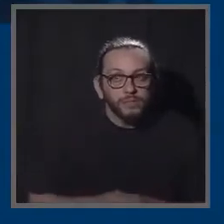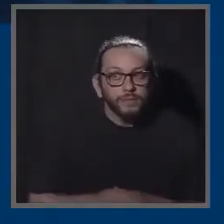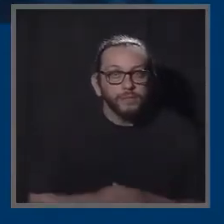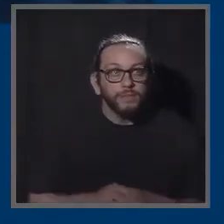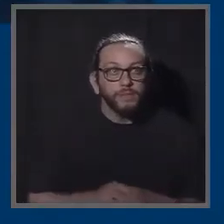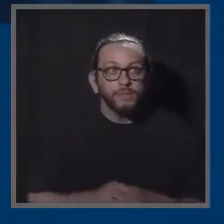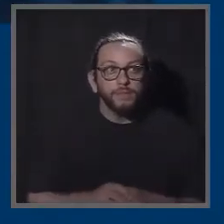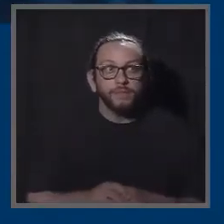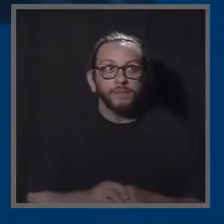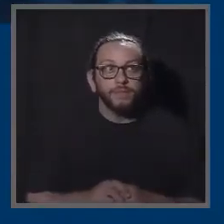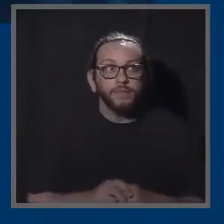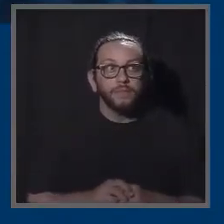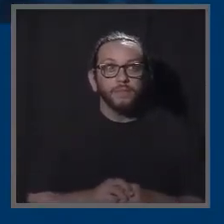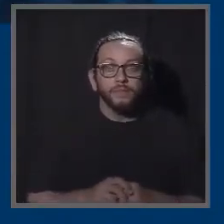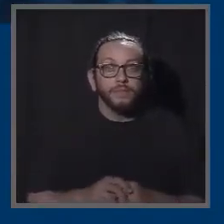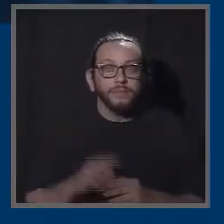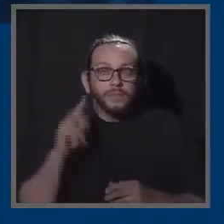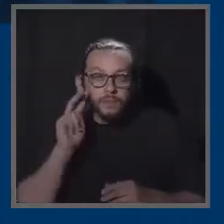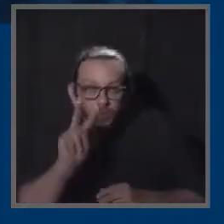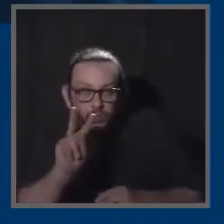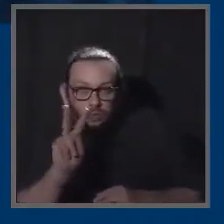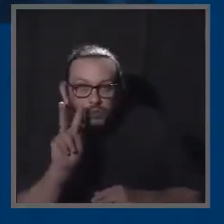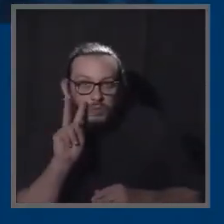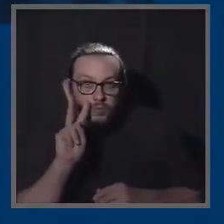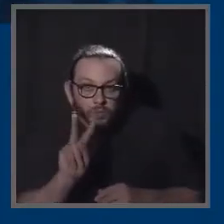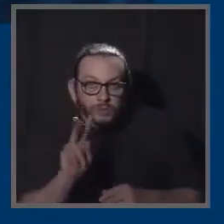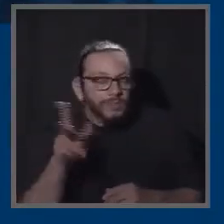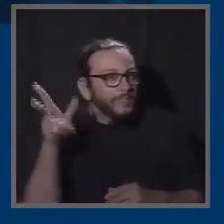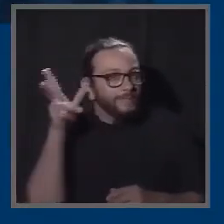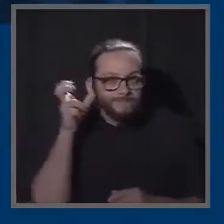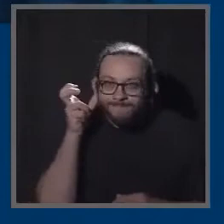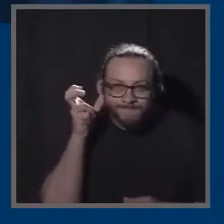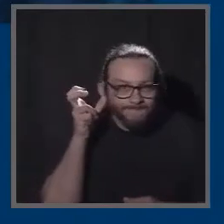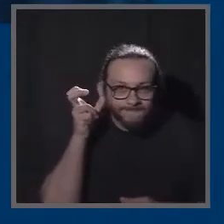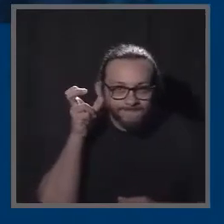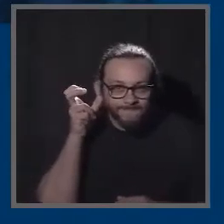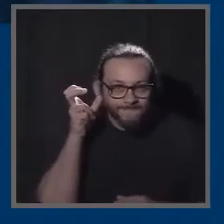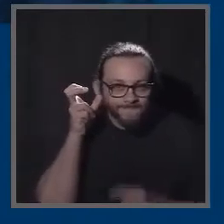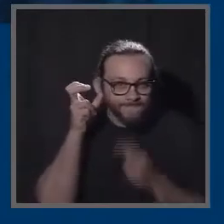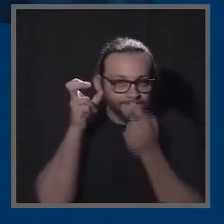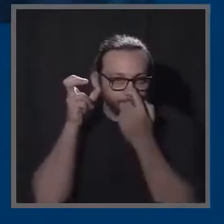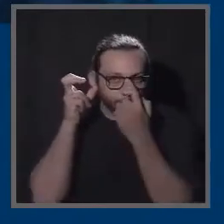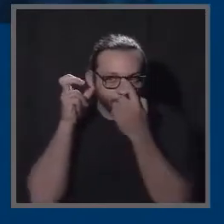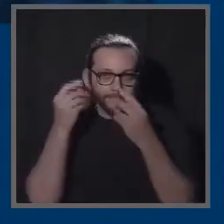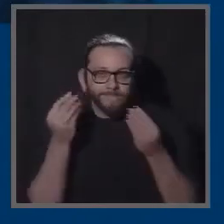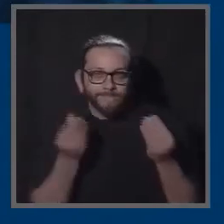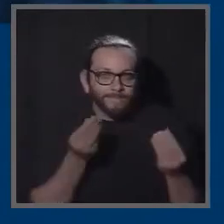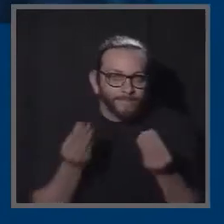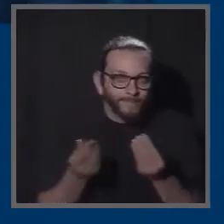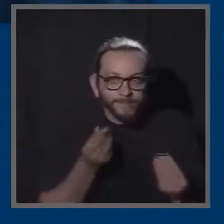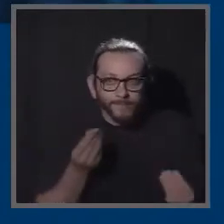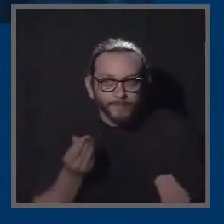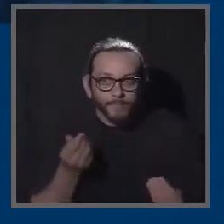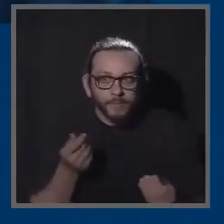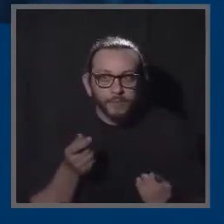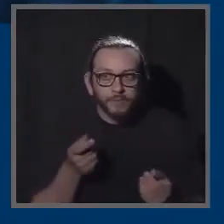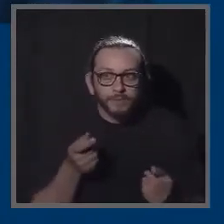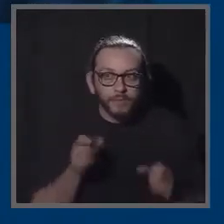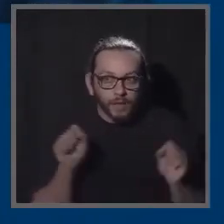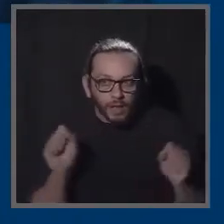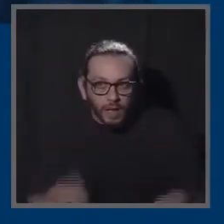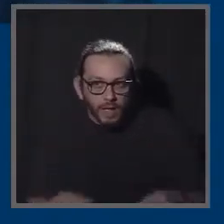Yeah, we can see you, but we can still not hear you. So I don't know if there's anyone from the tech